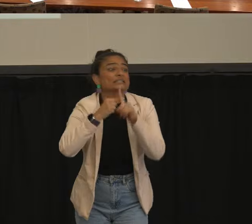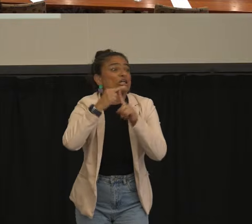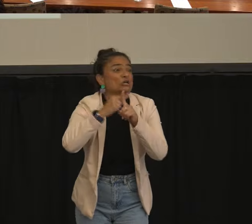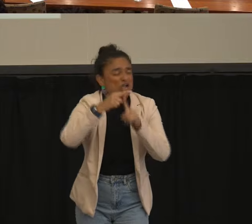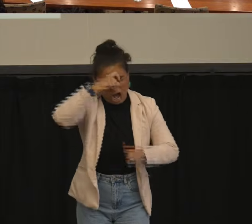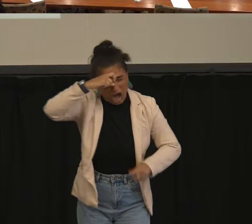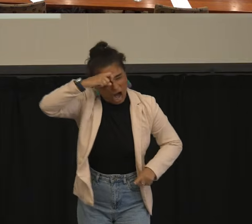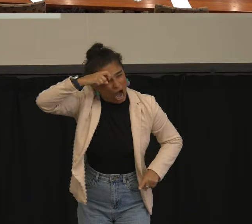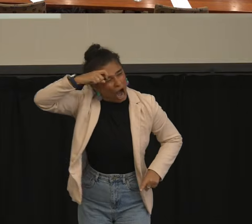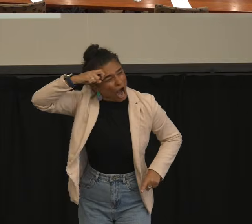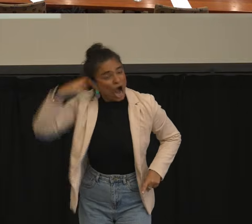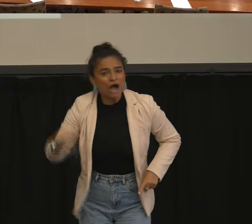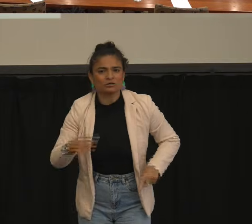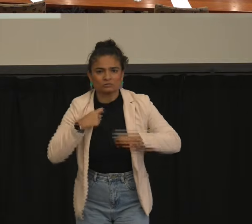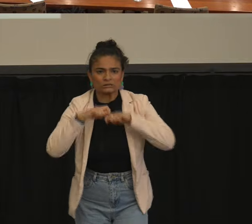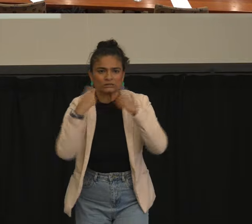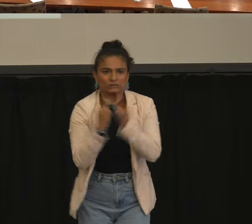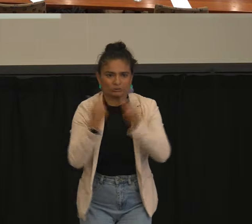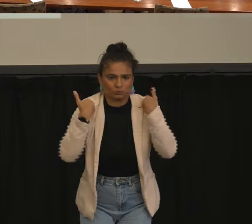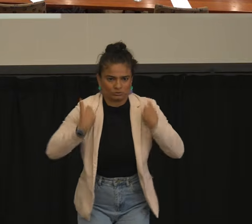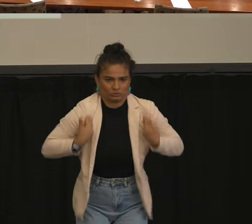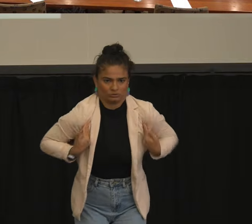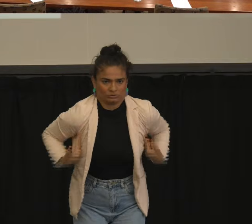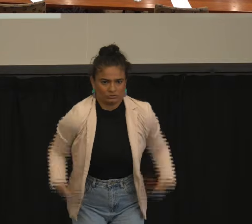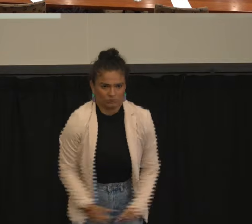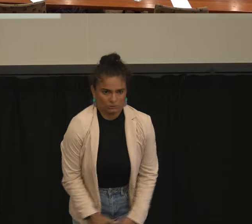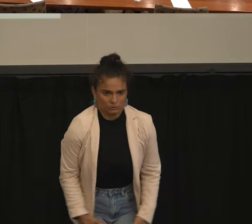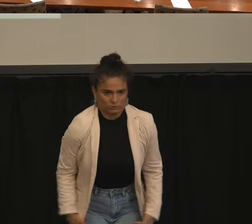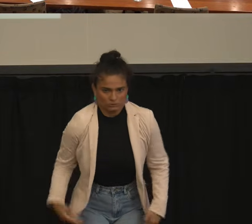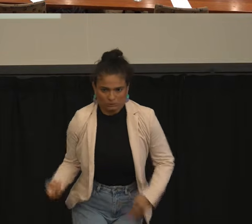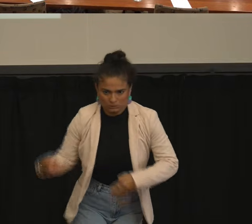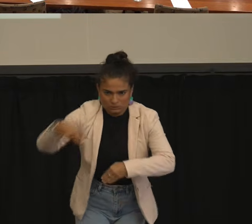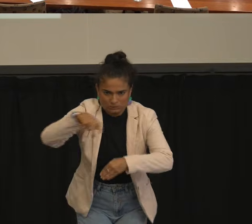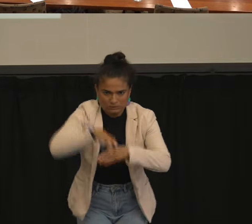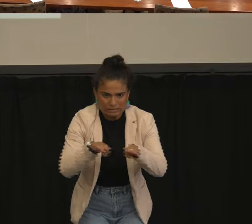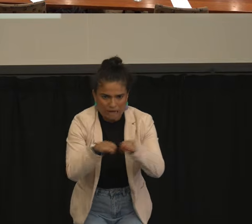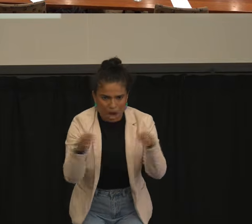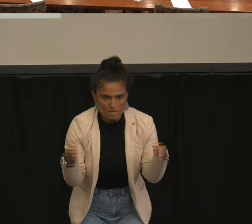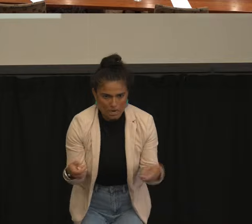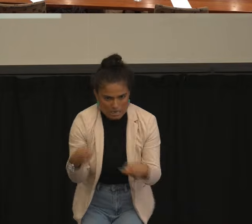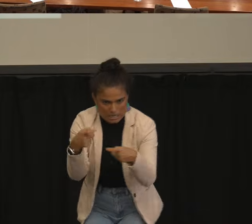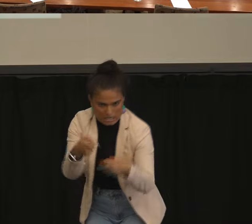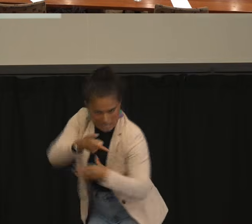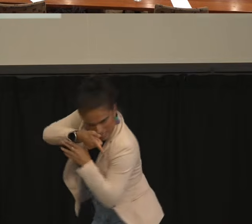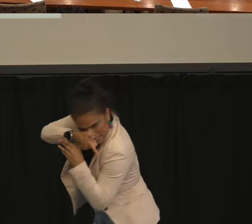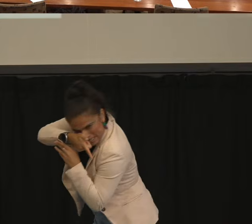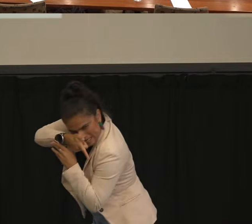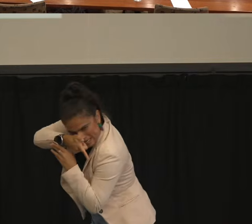stressed. Sometimes we work in 40-degree weather, and we're working,